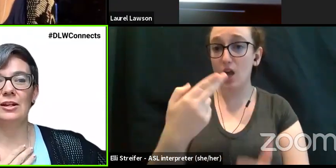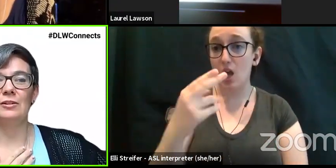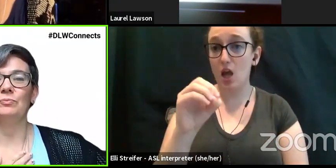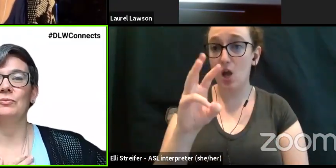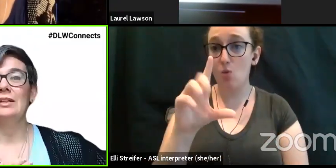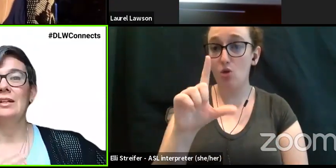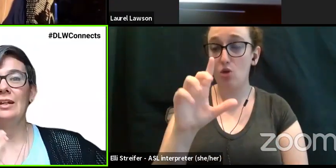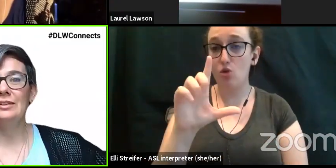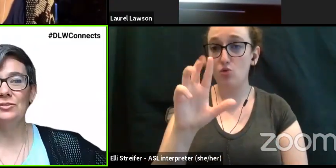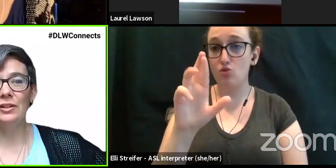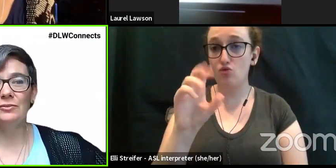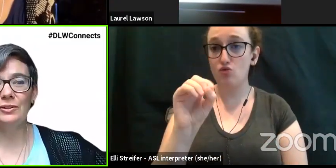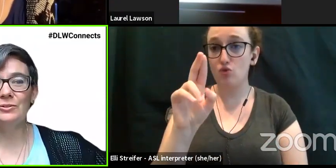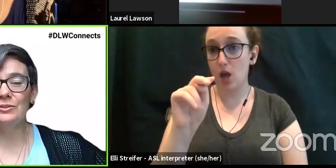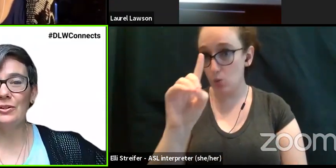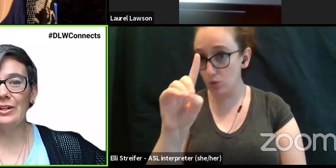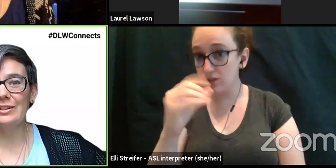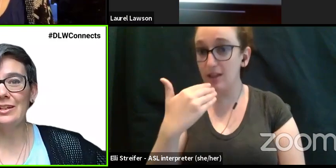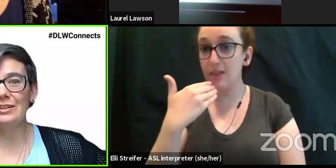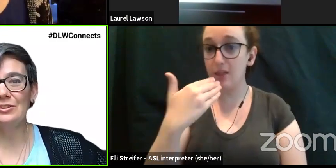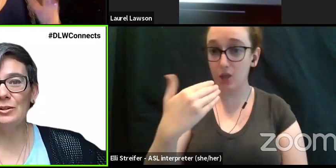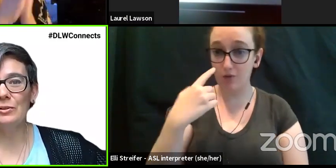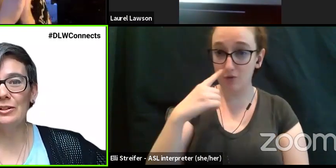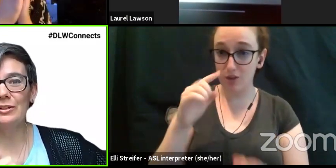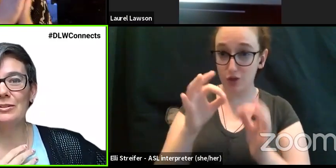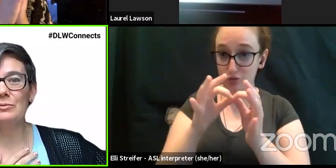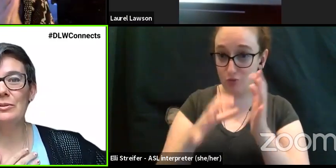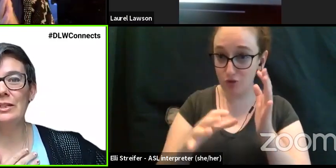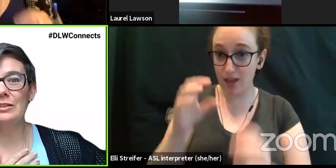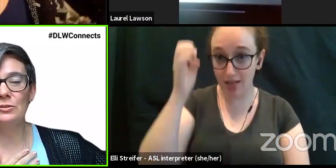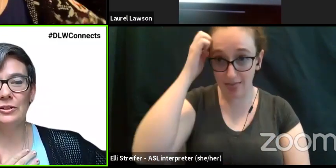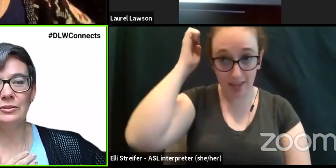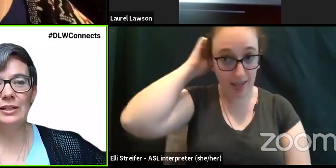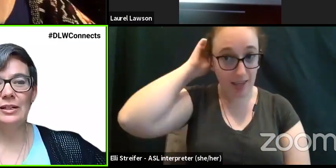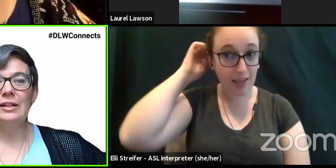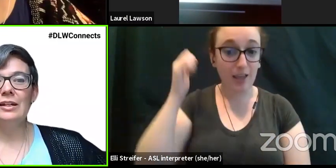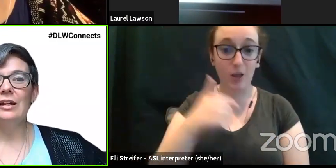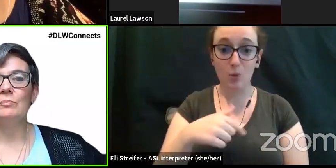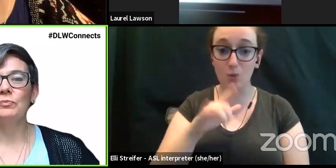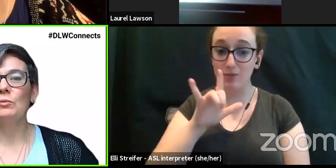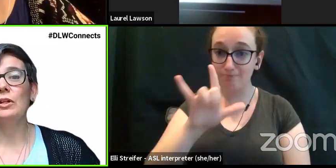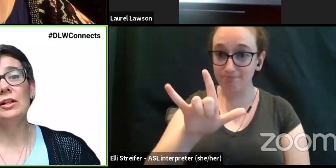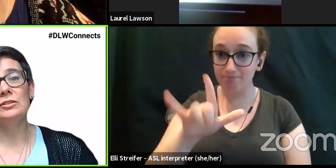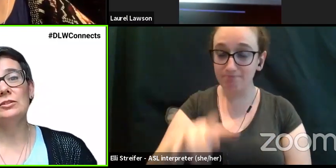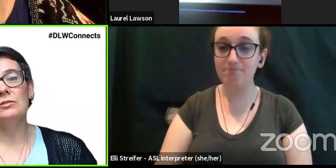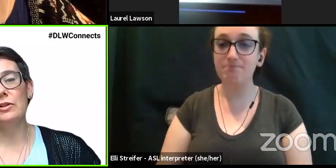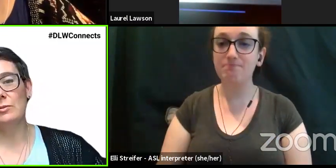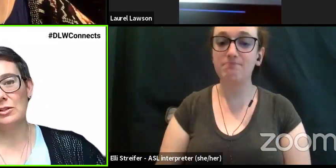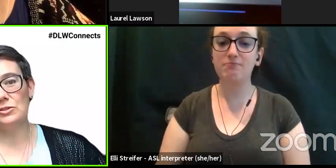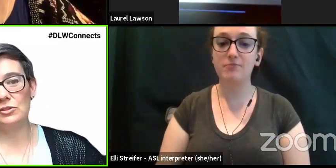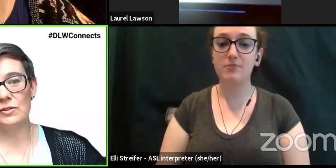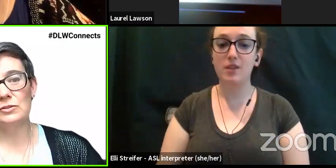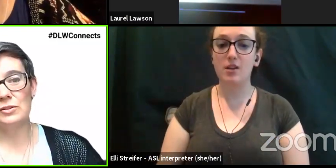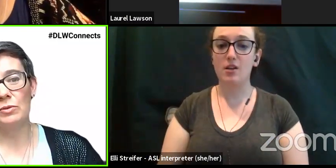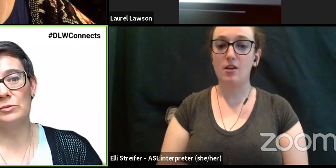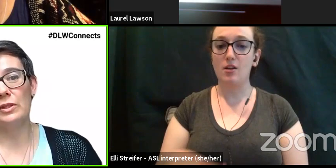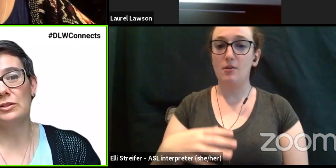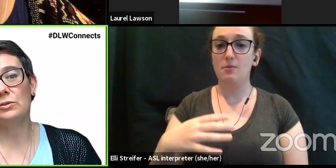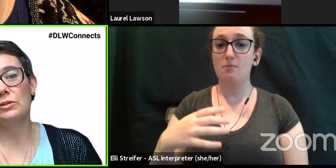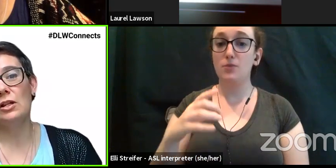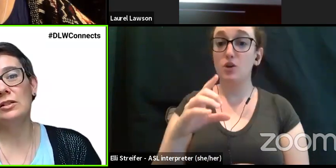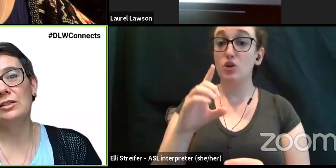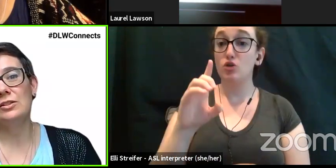HowlRound. Ellie Streifer, who is our ASL interpreter, we adore you. We'd also very much, the Directors Lab